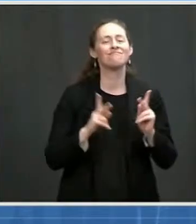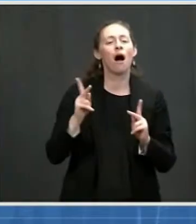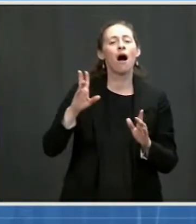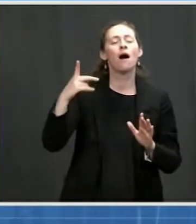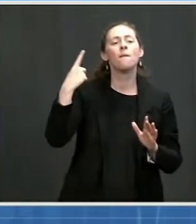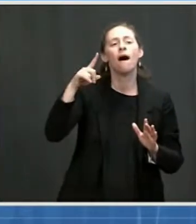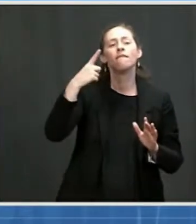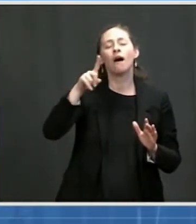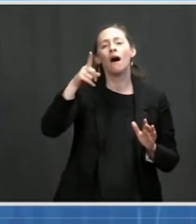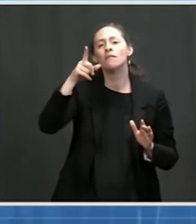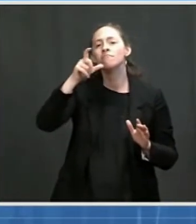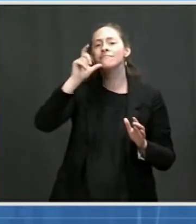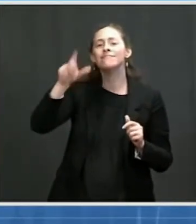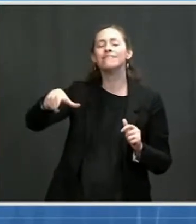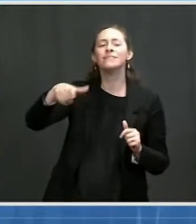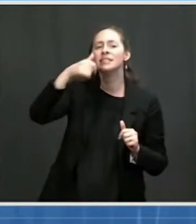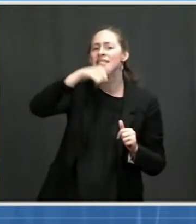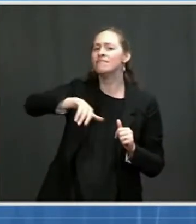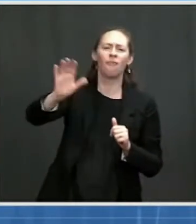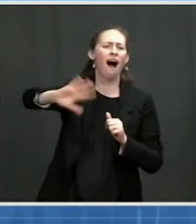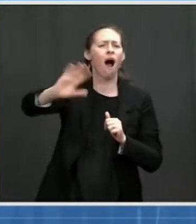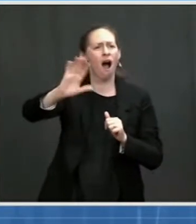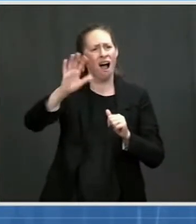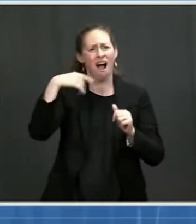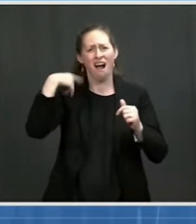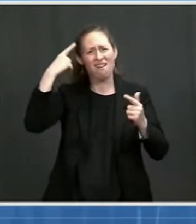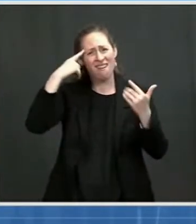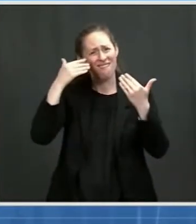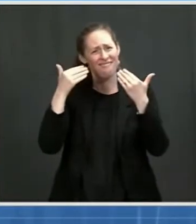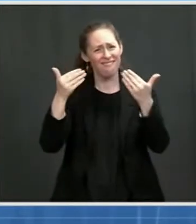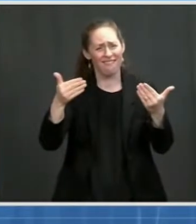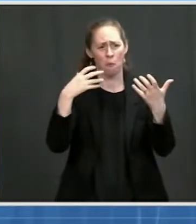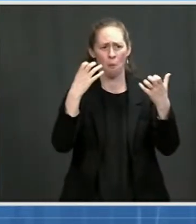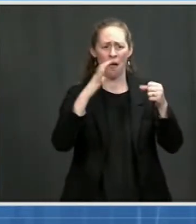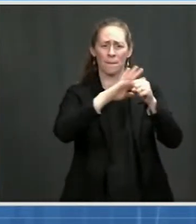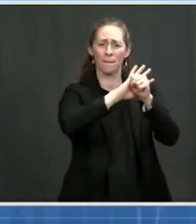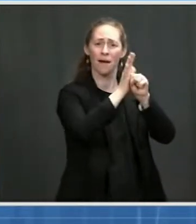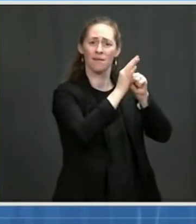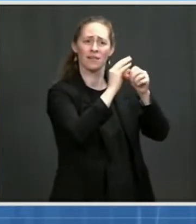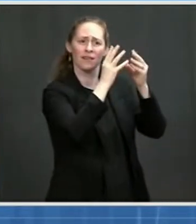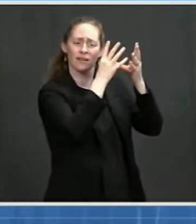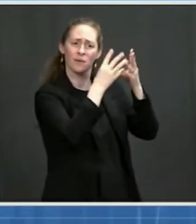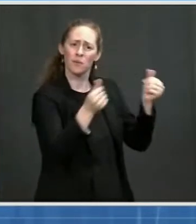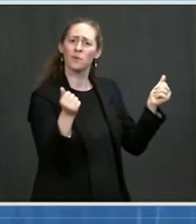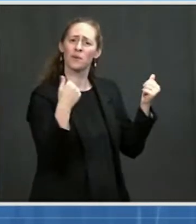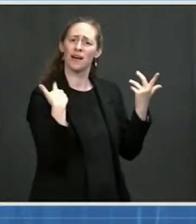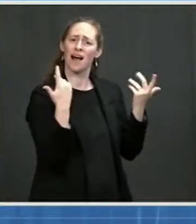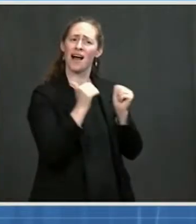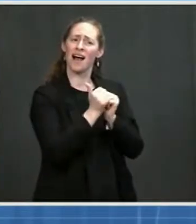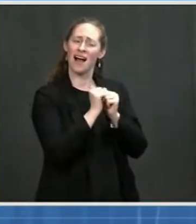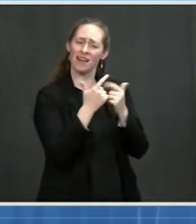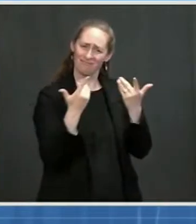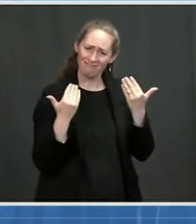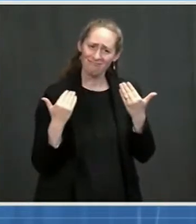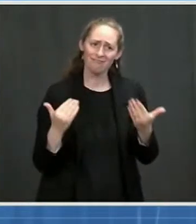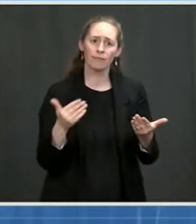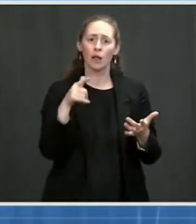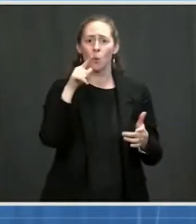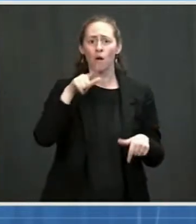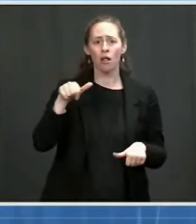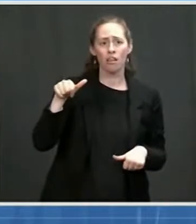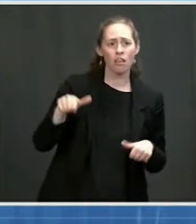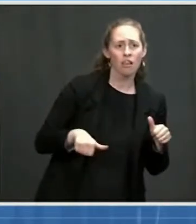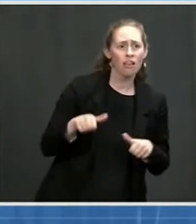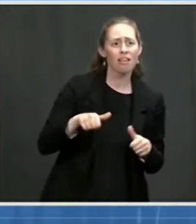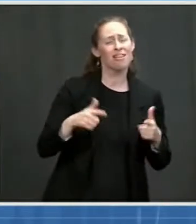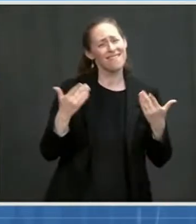say anything that ends the pandemic, it's time for us to pull out now. For those on the fence, find whatever reason you want to